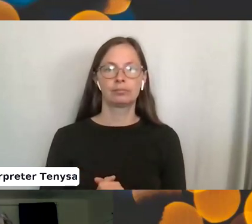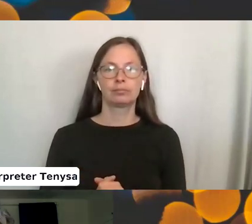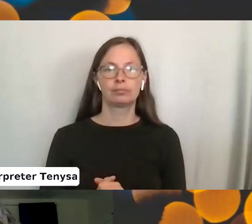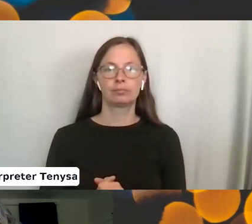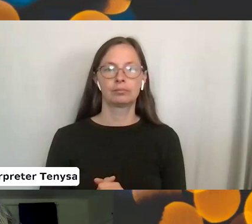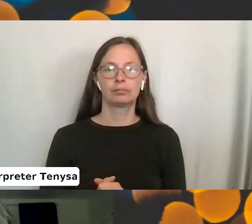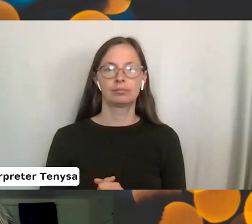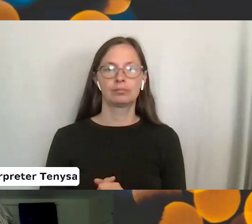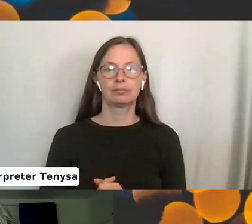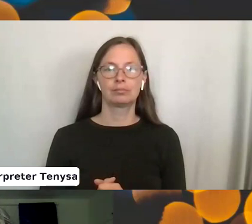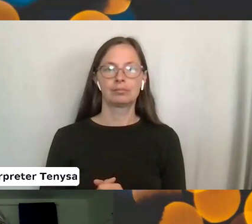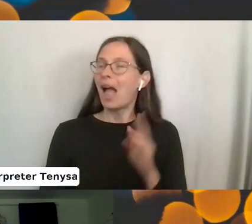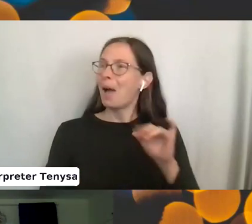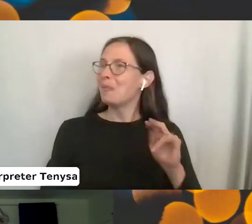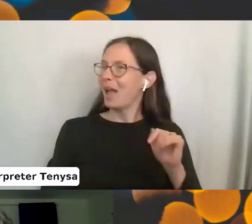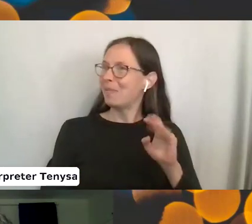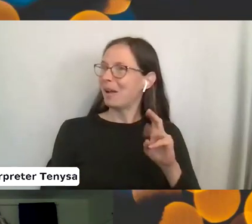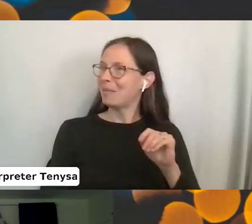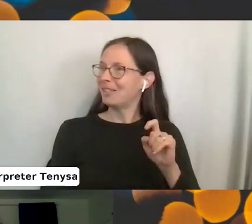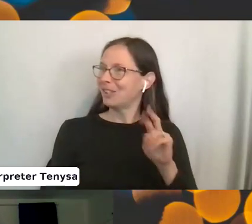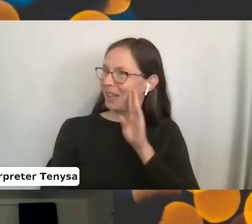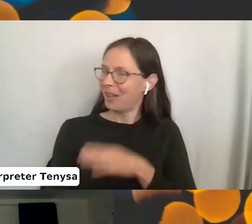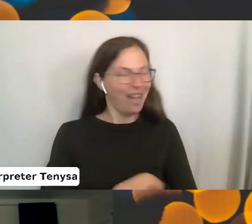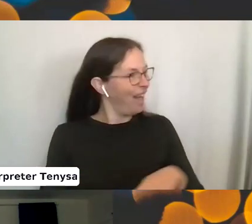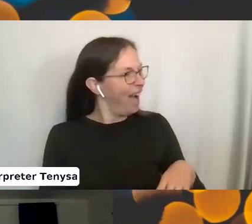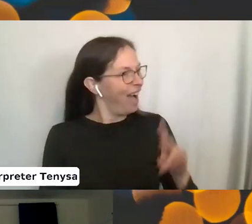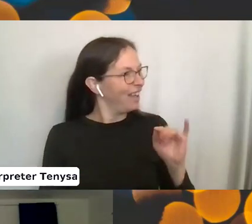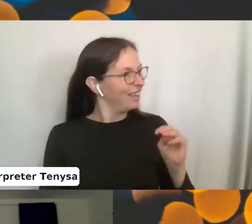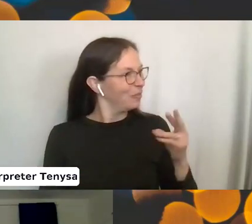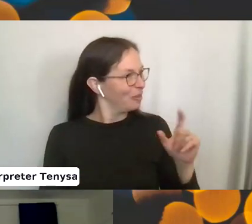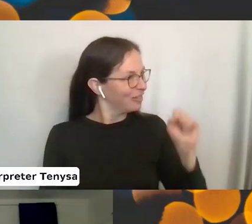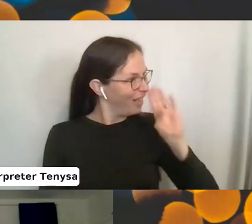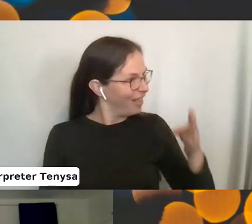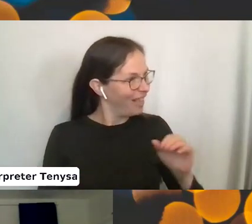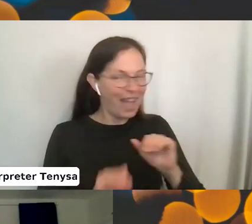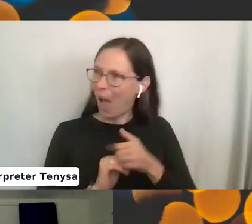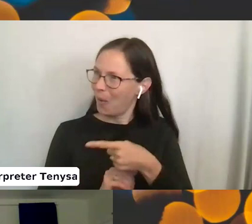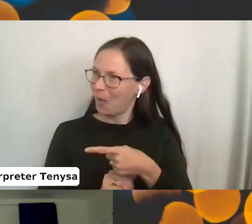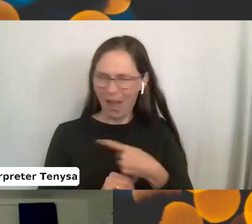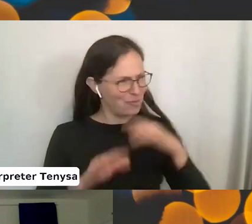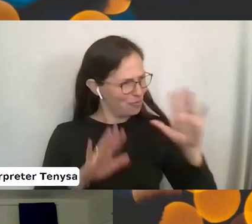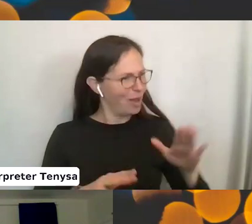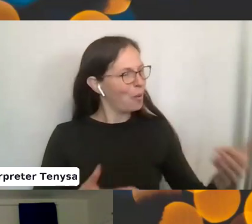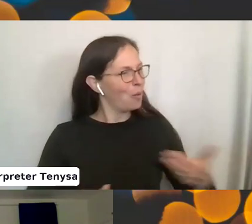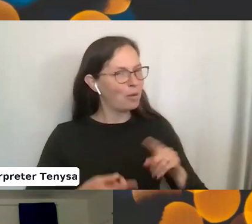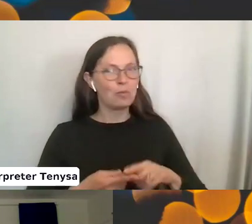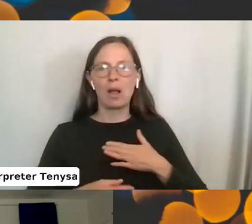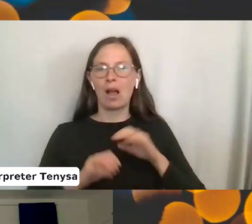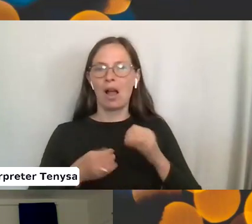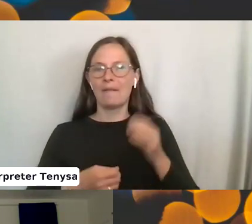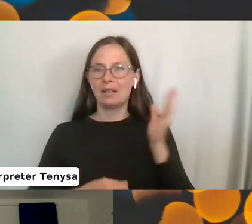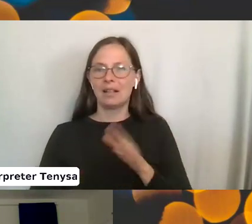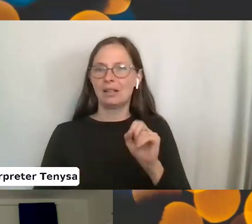Hello, Briana Buckmaster. Hello, Kim Rhodes. How are you? I'm great. Welcome to my office /